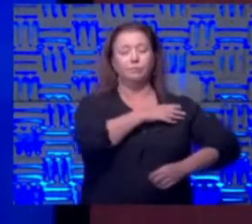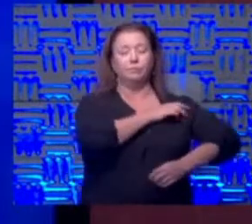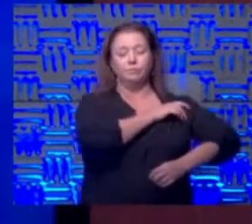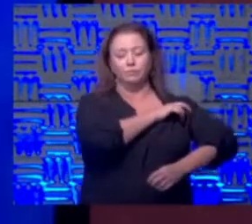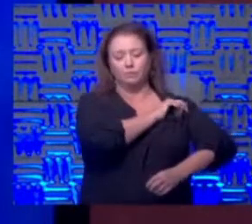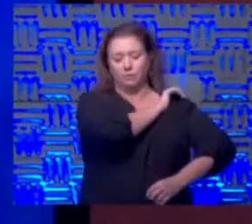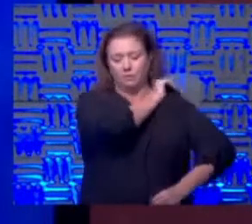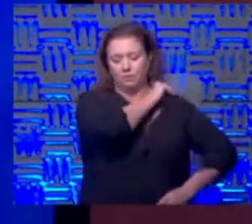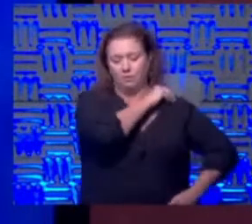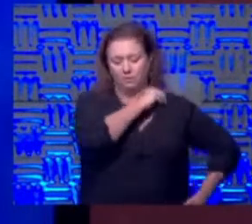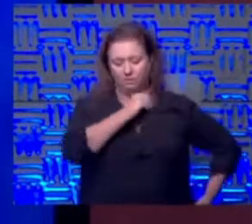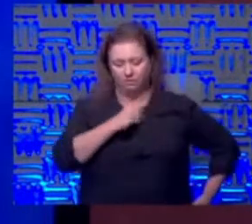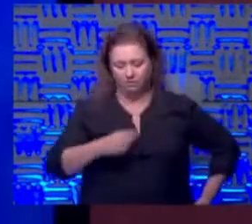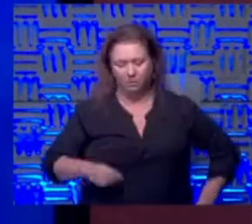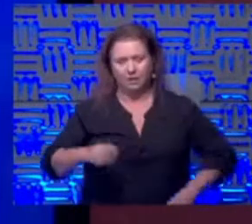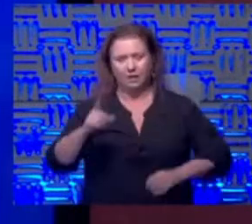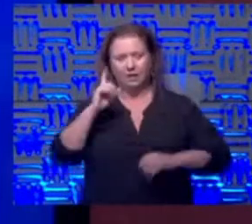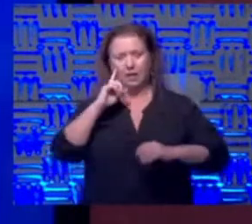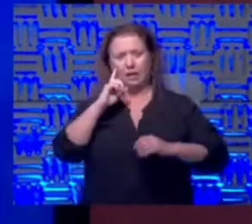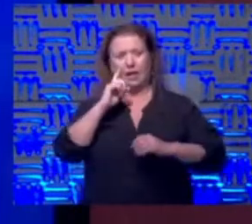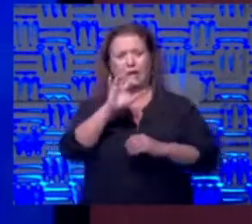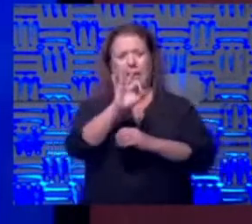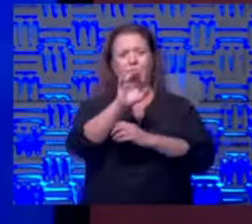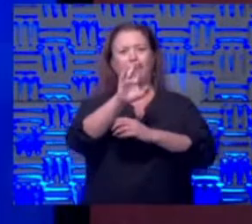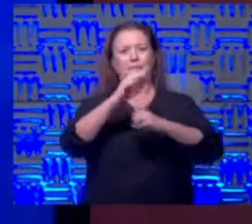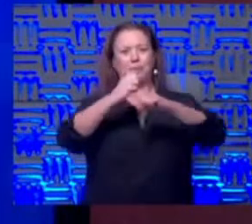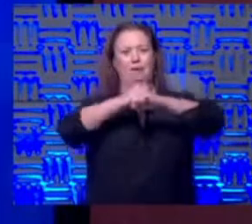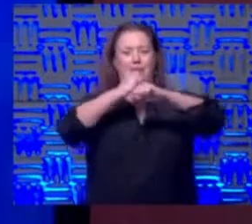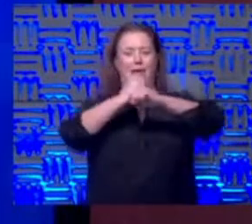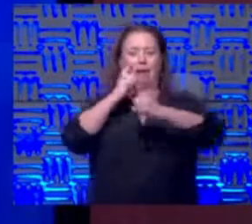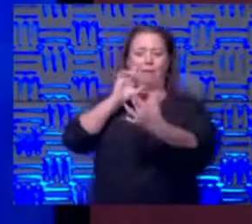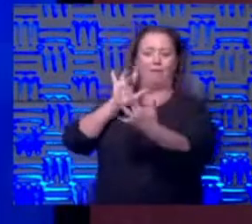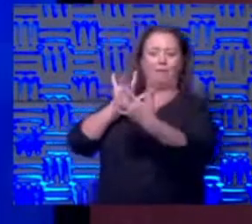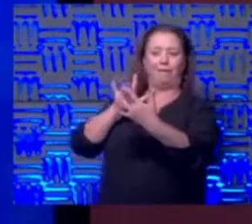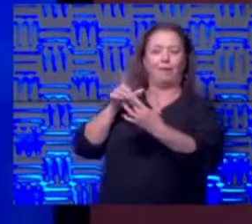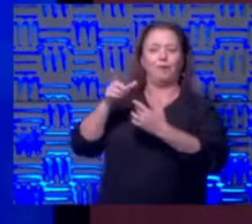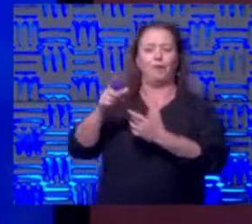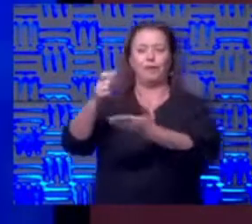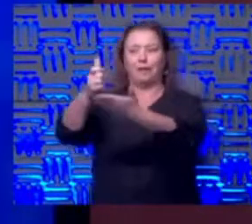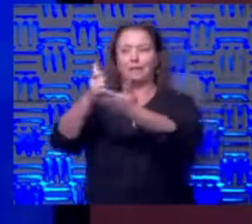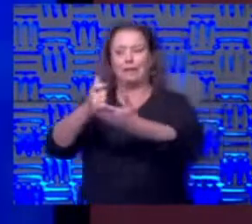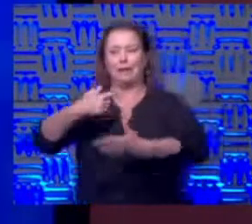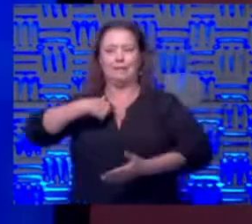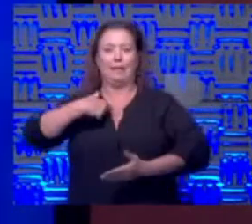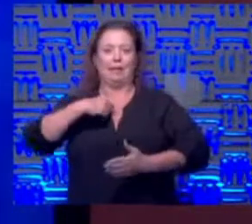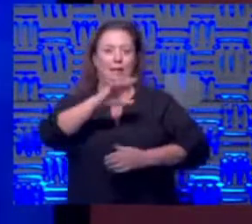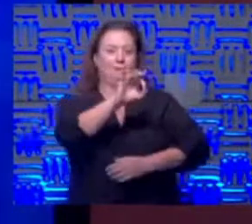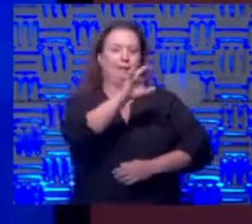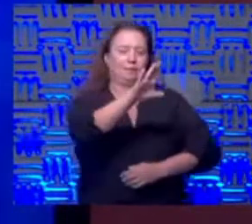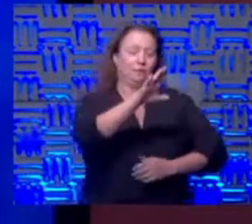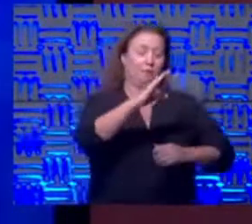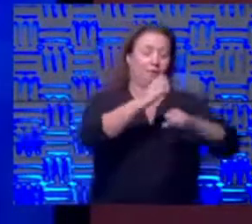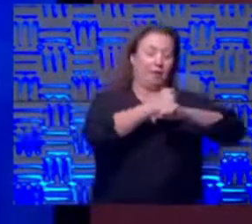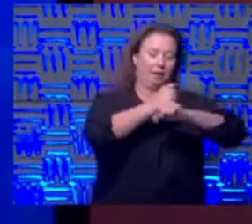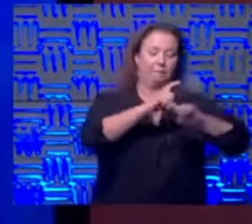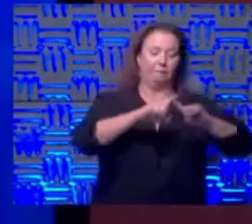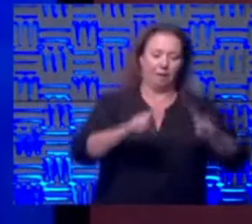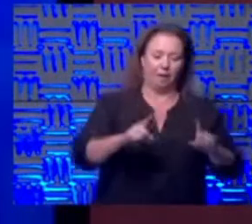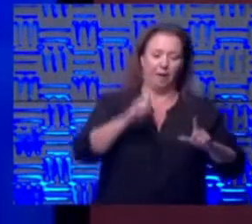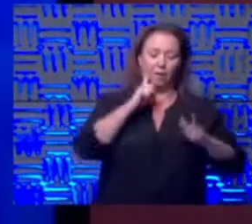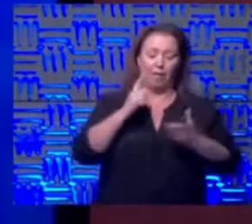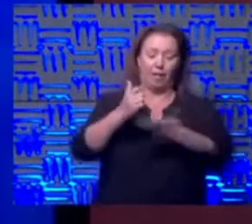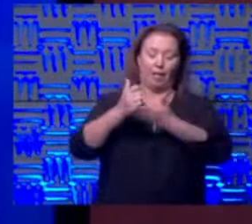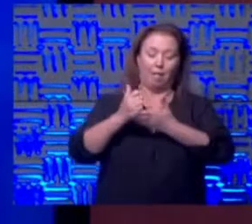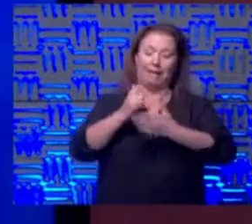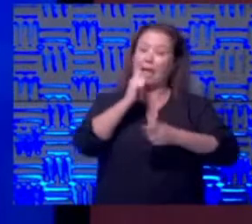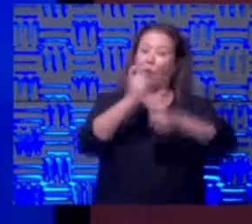I wanted to reach out because I got into another Facebook fight, and I look to you guys to help me, I won't say win those, but at least resolve them.